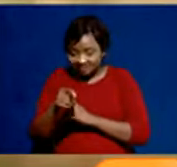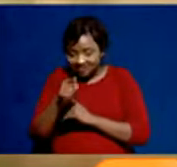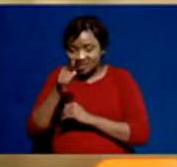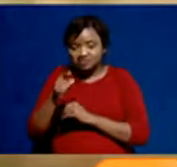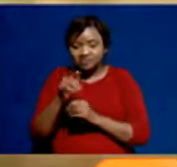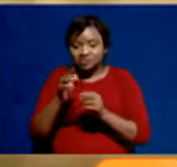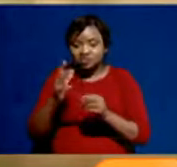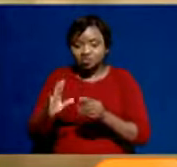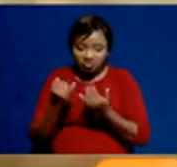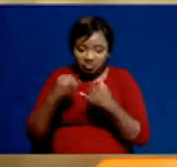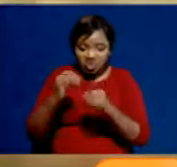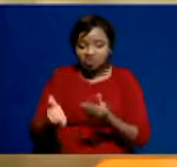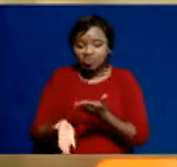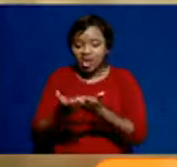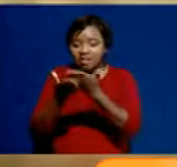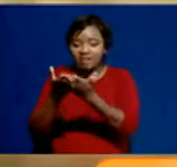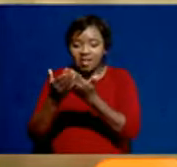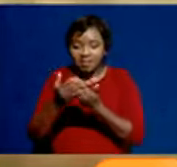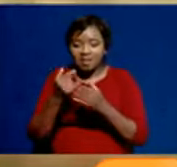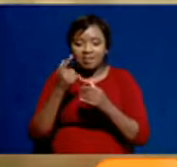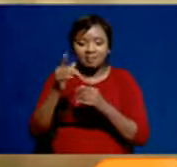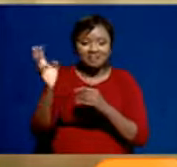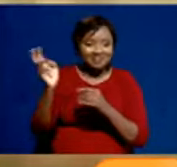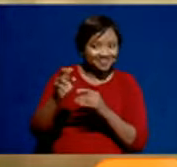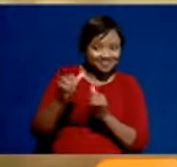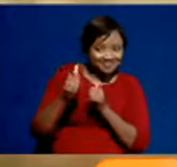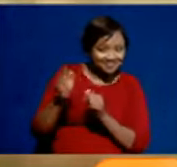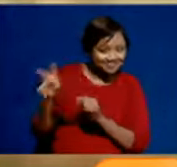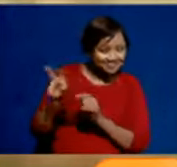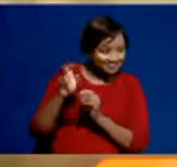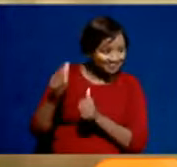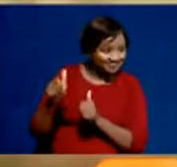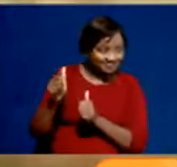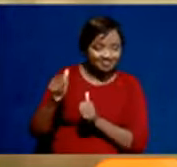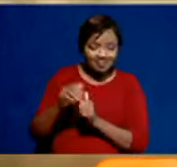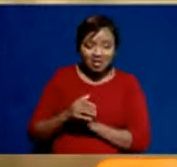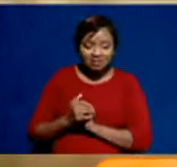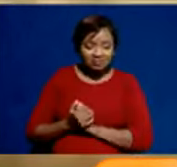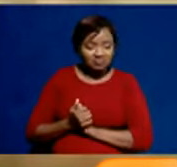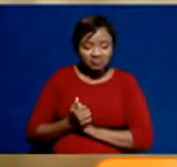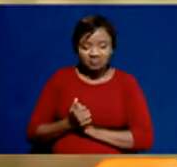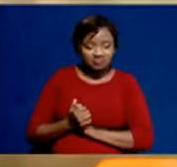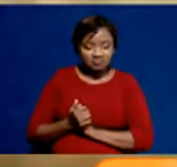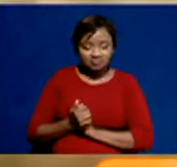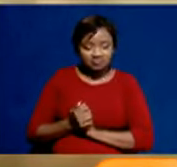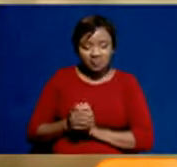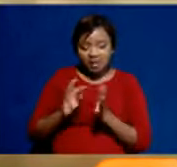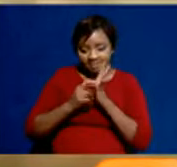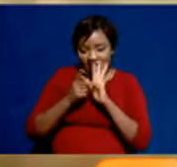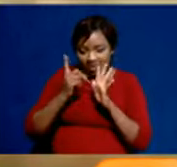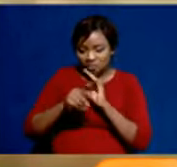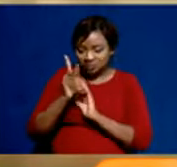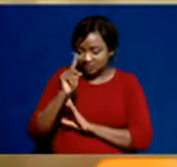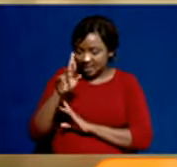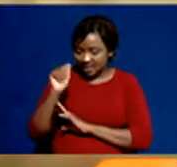or attempt to whitewash them. You see? So if they're missing targets, some of us are